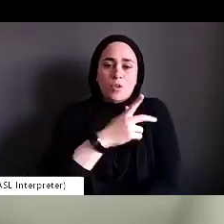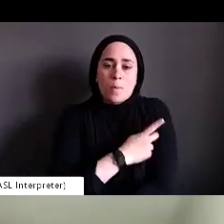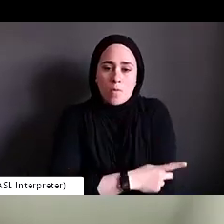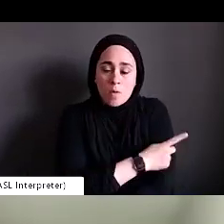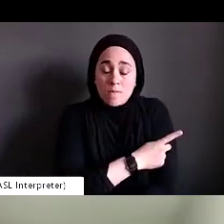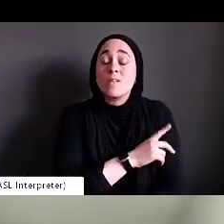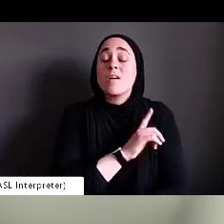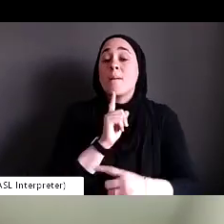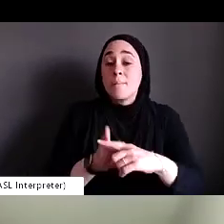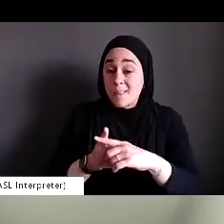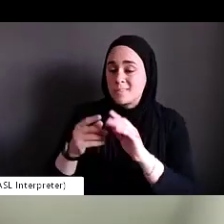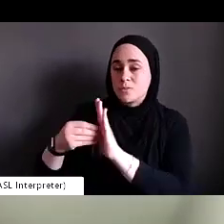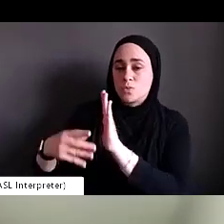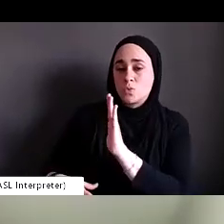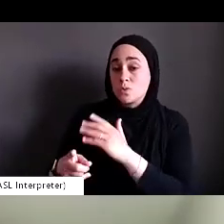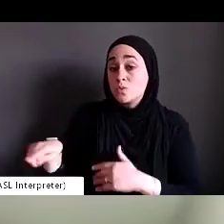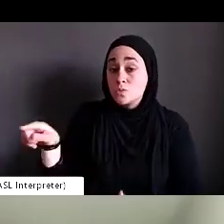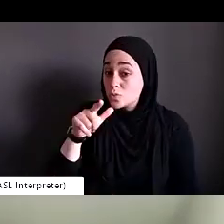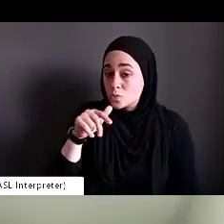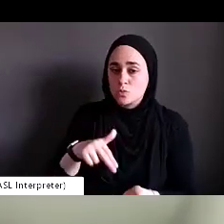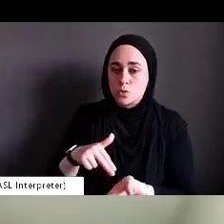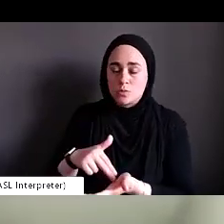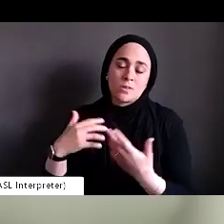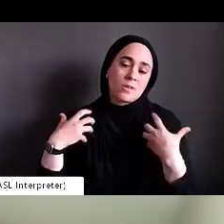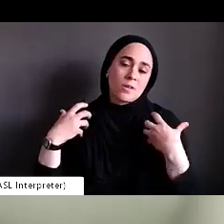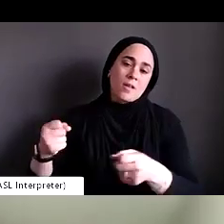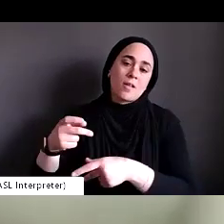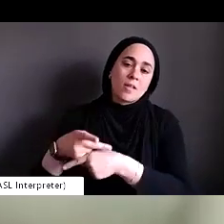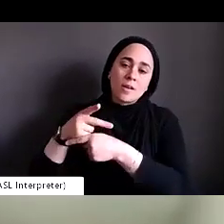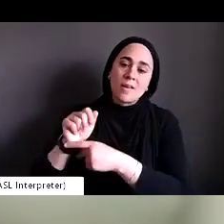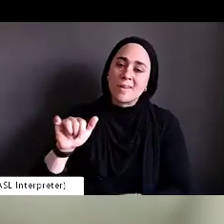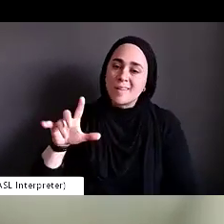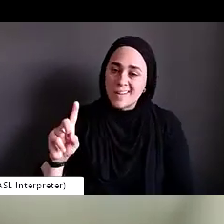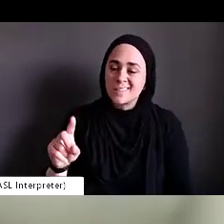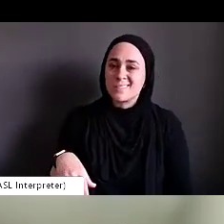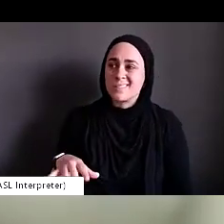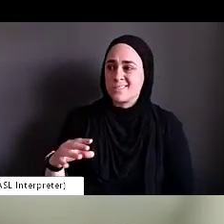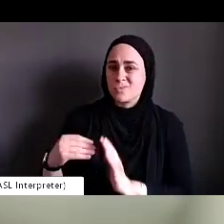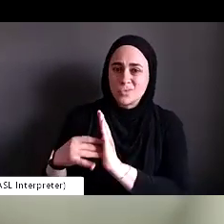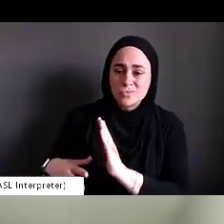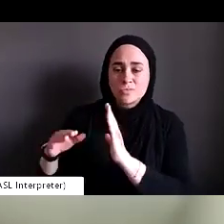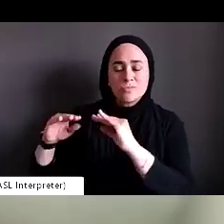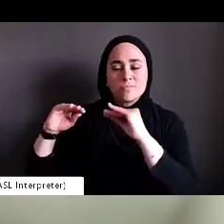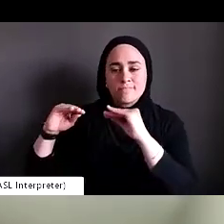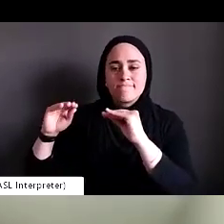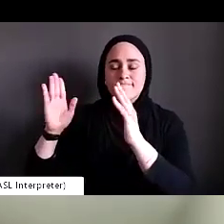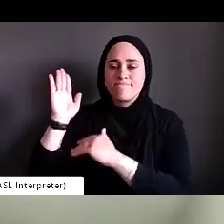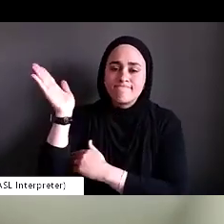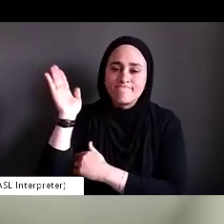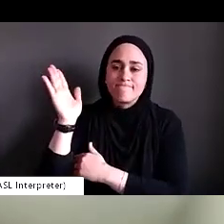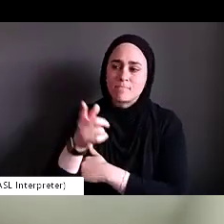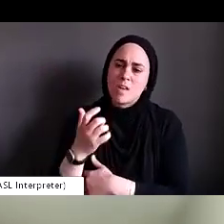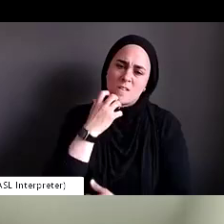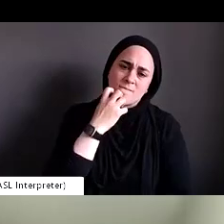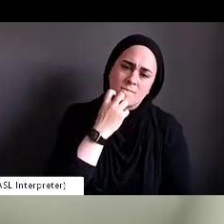students who are nursing students, healthcare aides, and these have been really valuable because when they have an